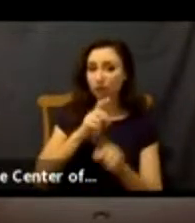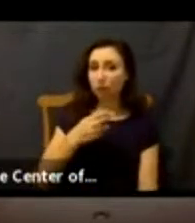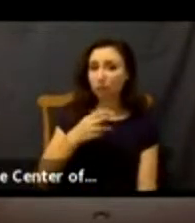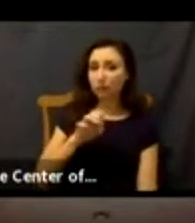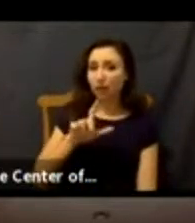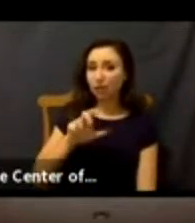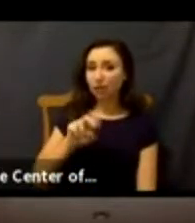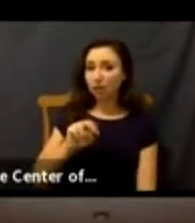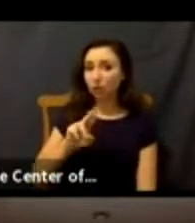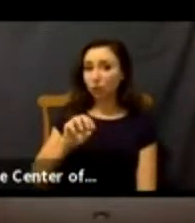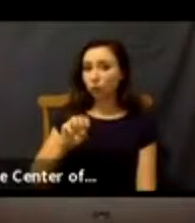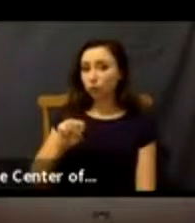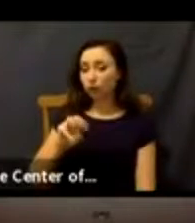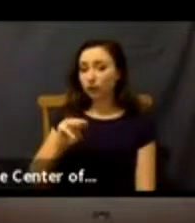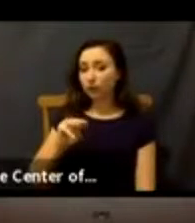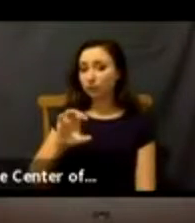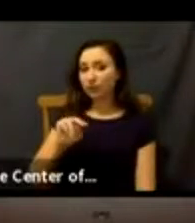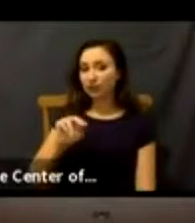come in.